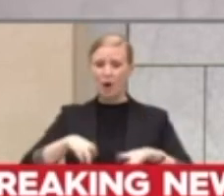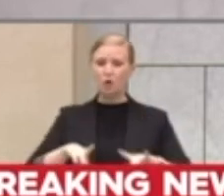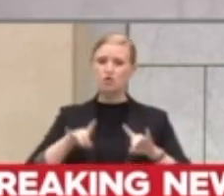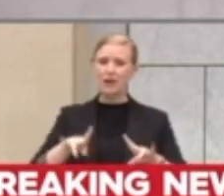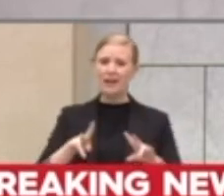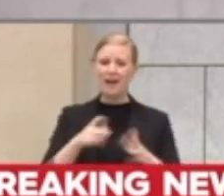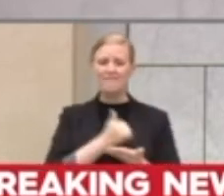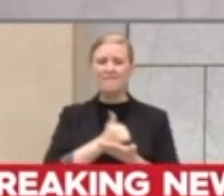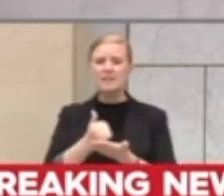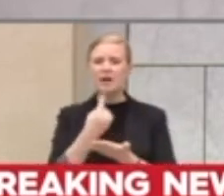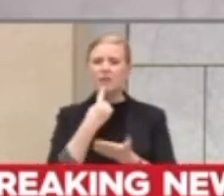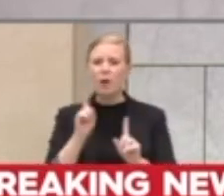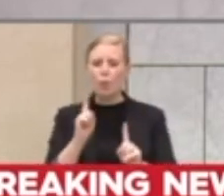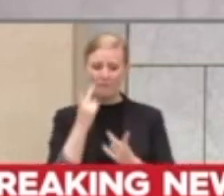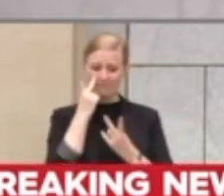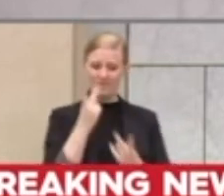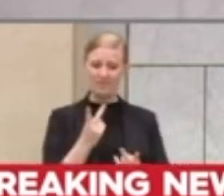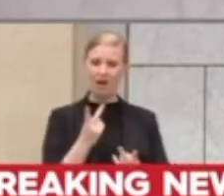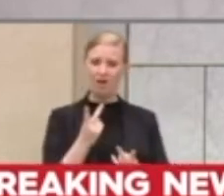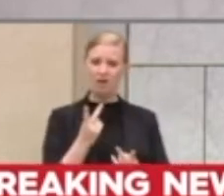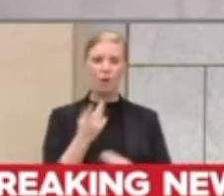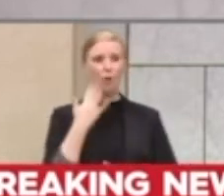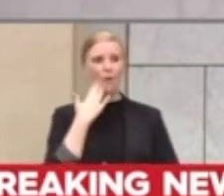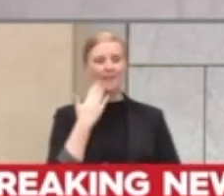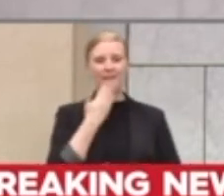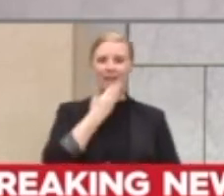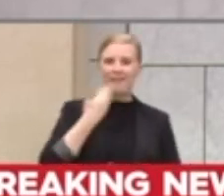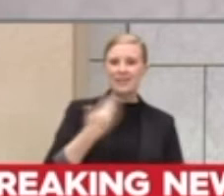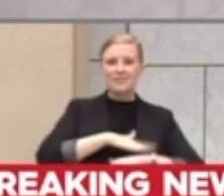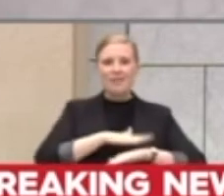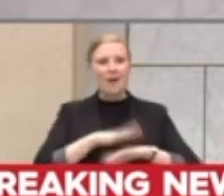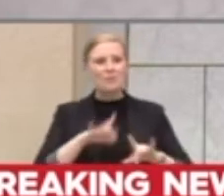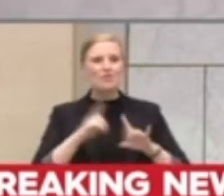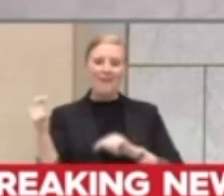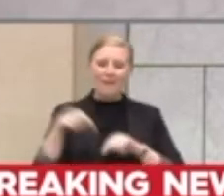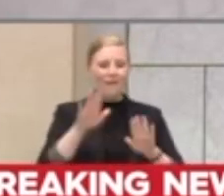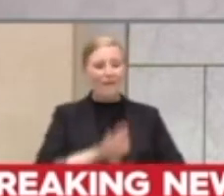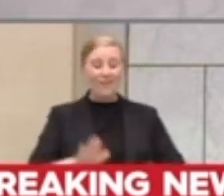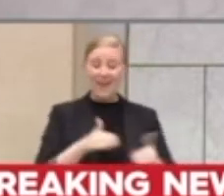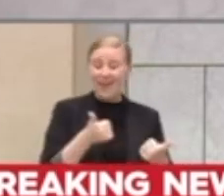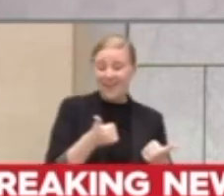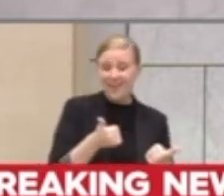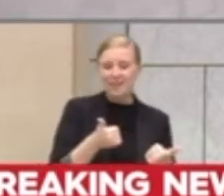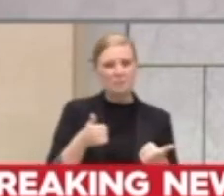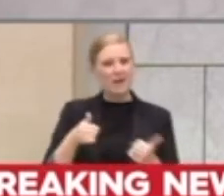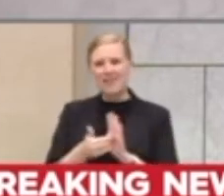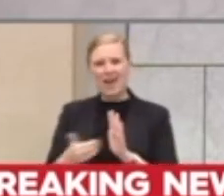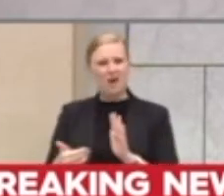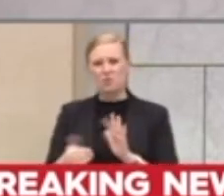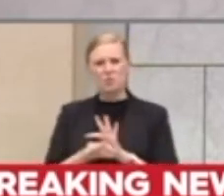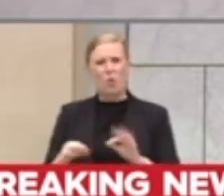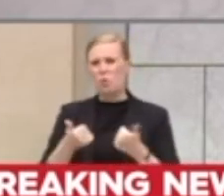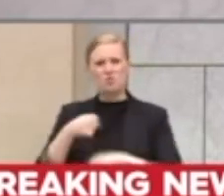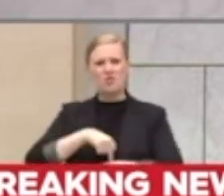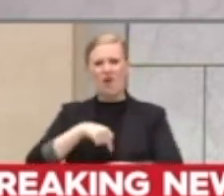lovely to have visitors to Australia in good times, at times like this, if you're a visitor in this country, it is time, as it has been now